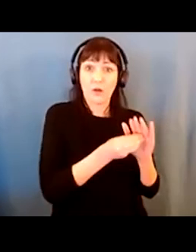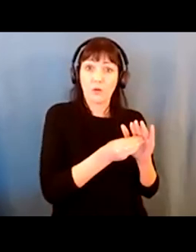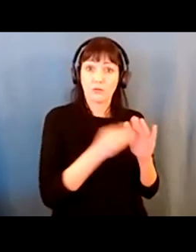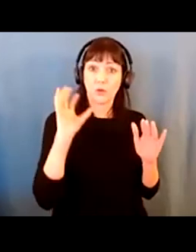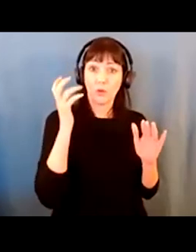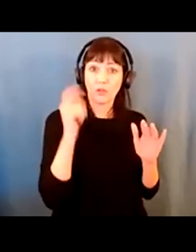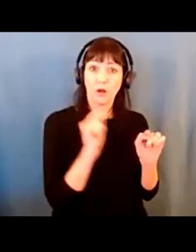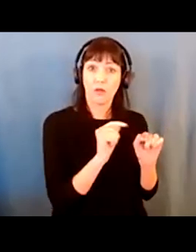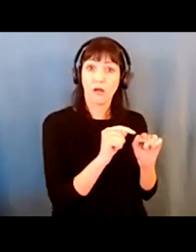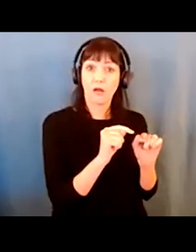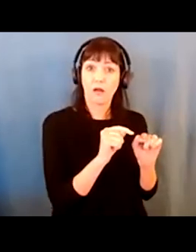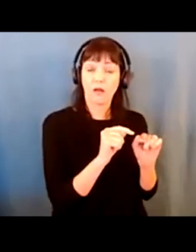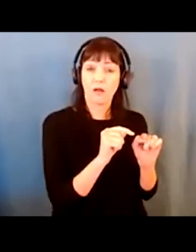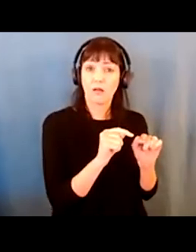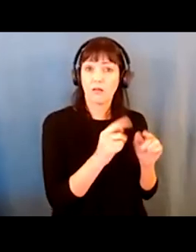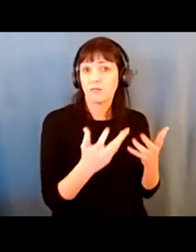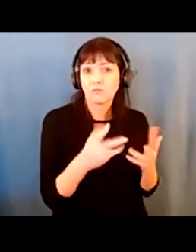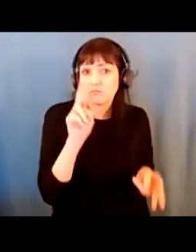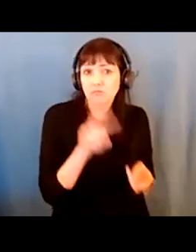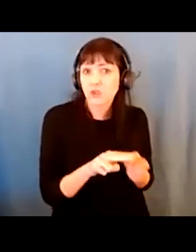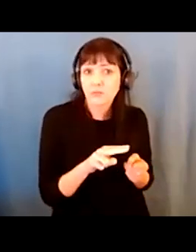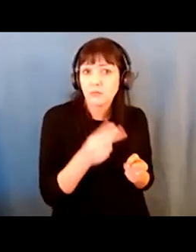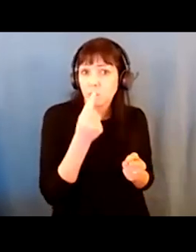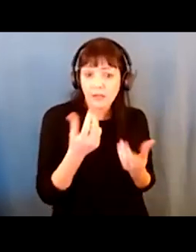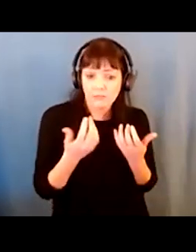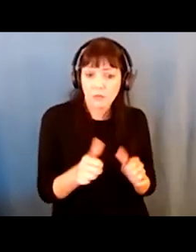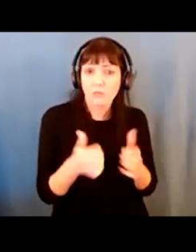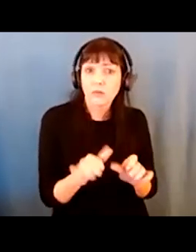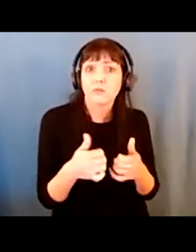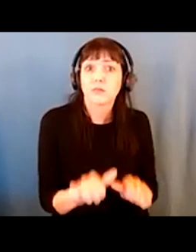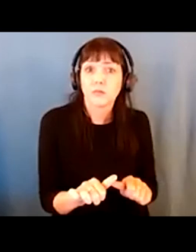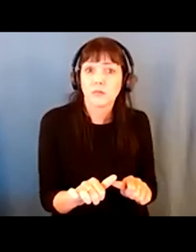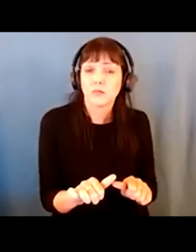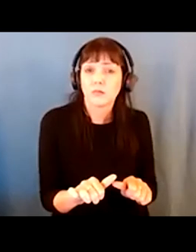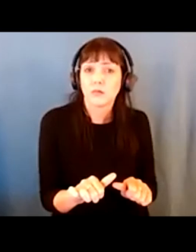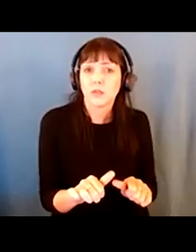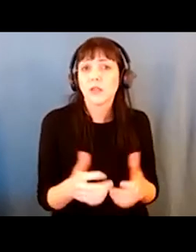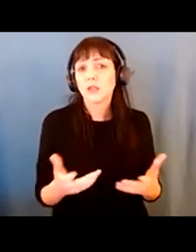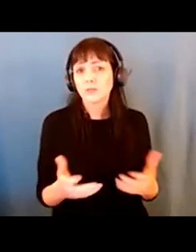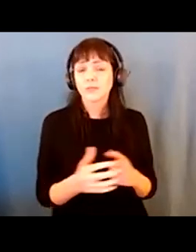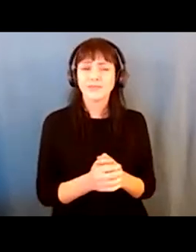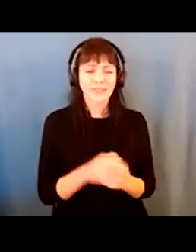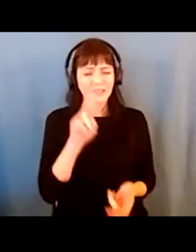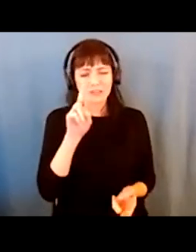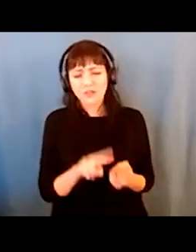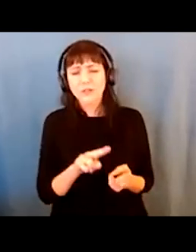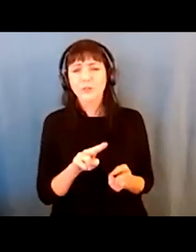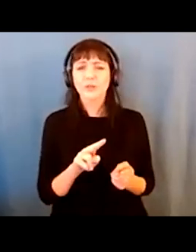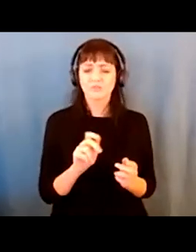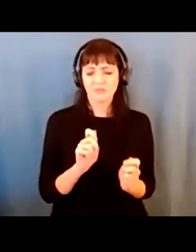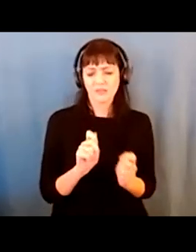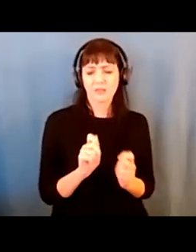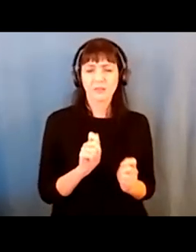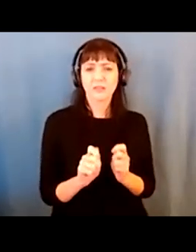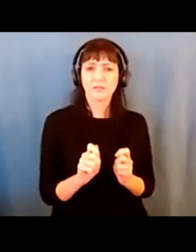that costs the time that it takes to talk into the, you know, it's really cheap, adaptive wins. We